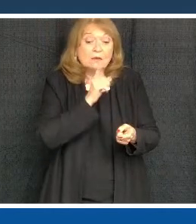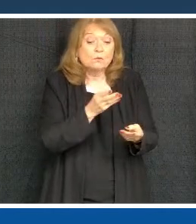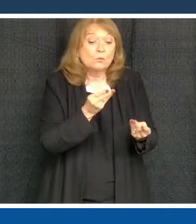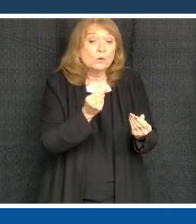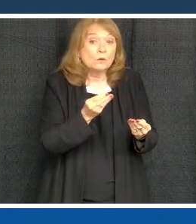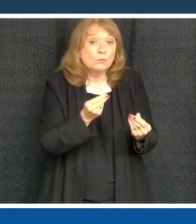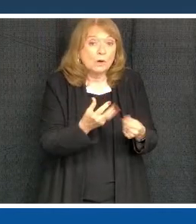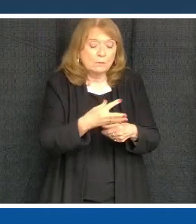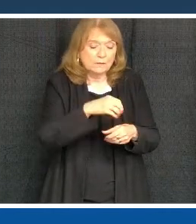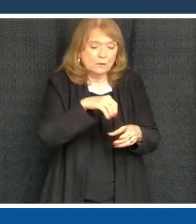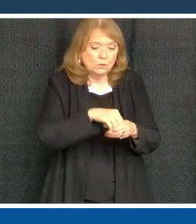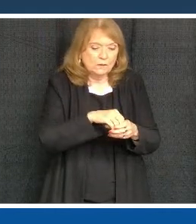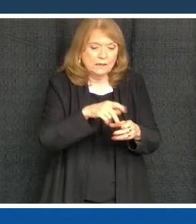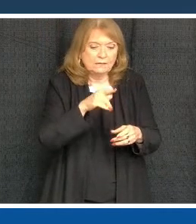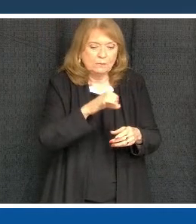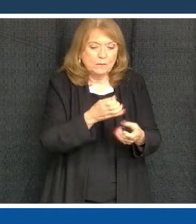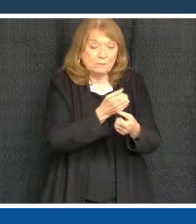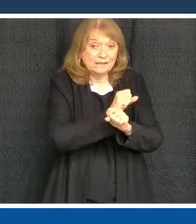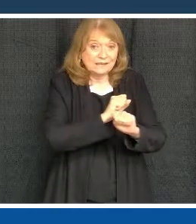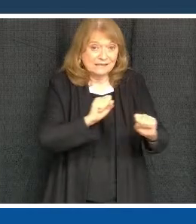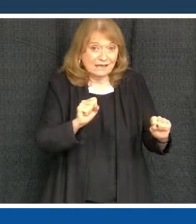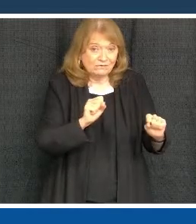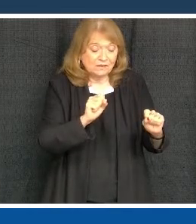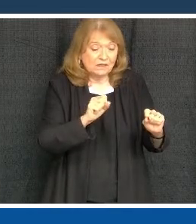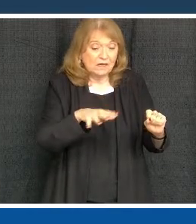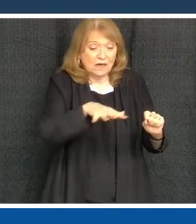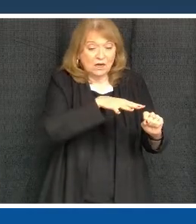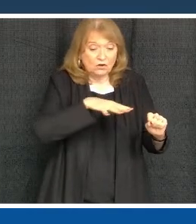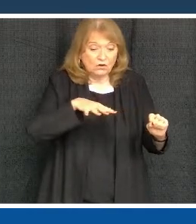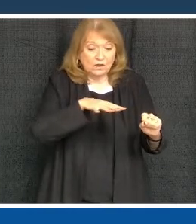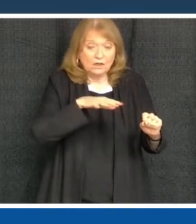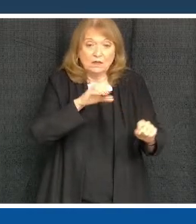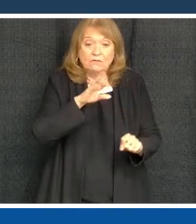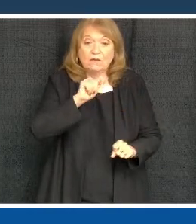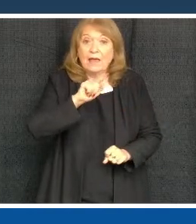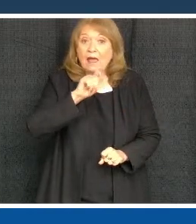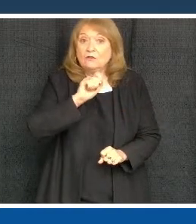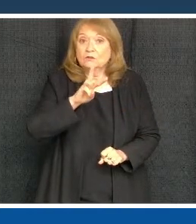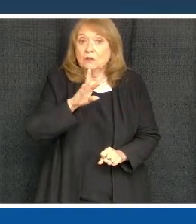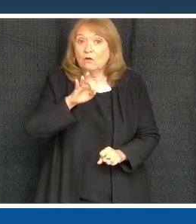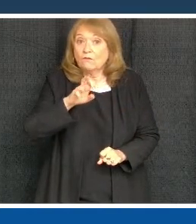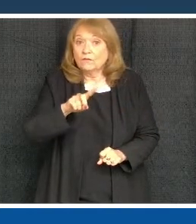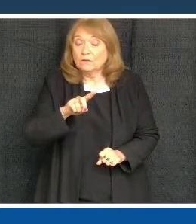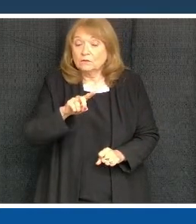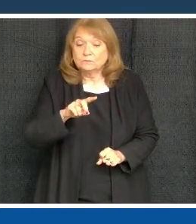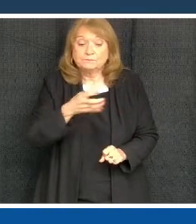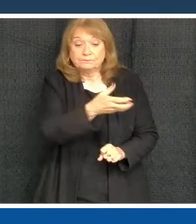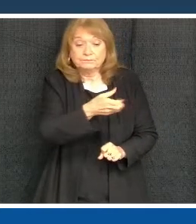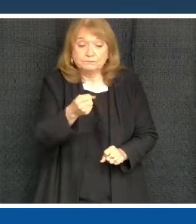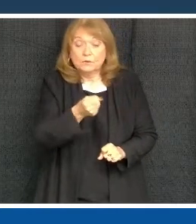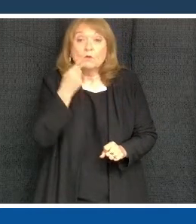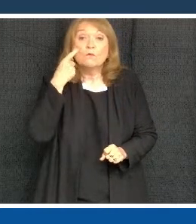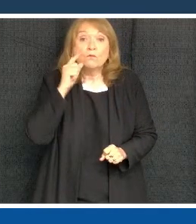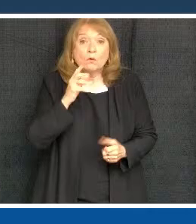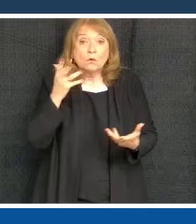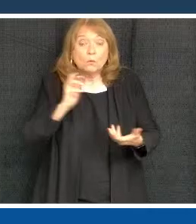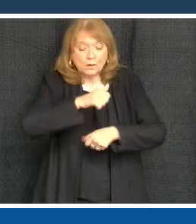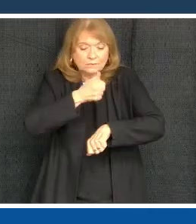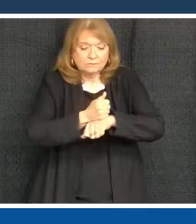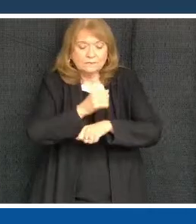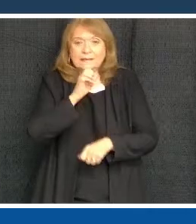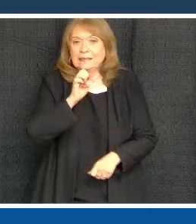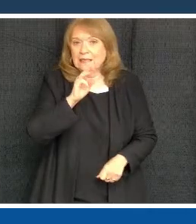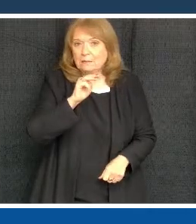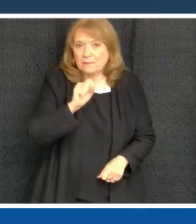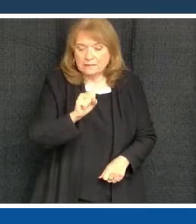the public safety complex at Outlaw Field to Montgomery County, Tennessee for construction of an emergency medical service station.